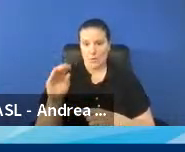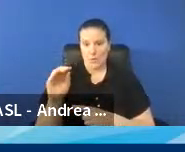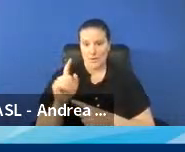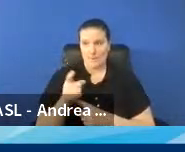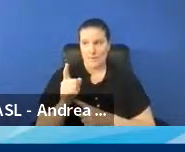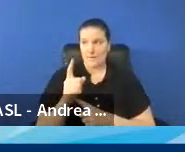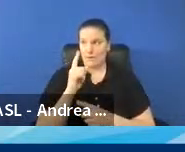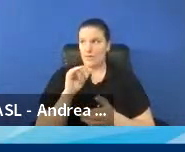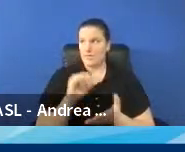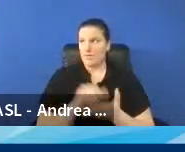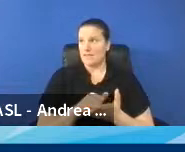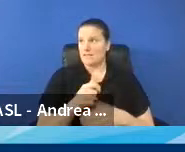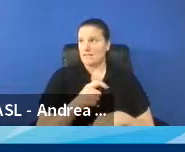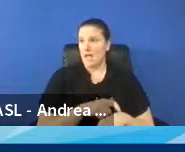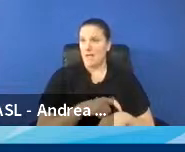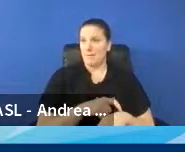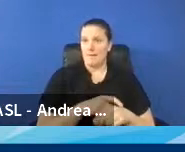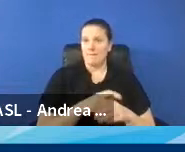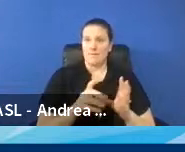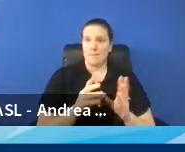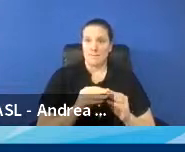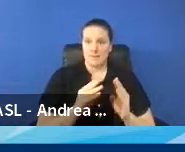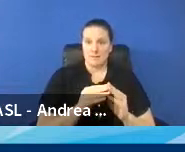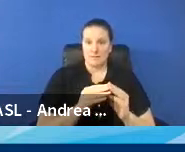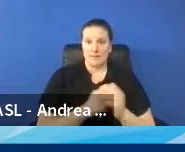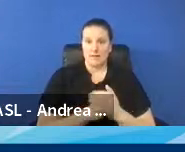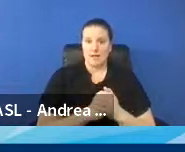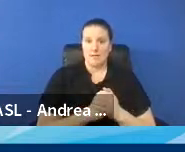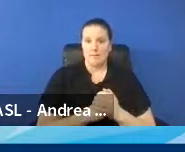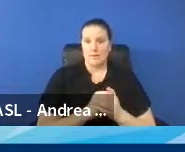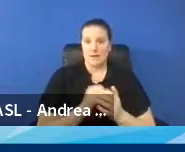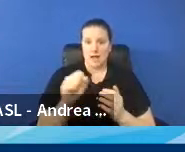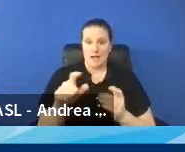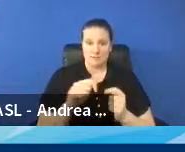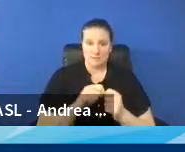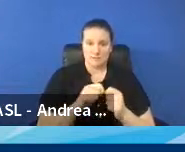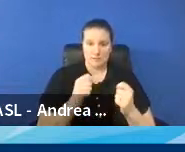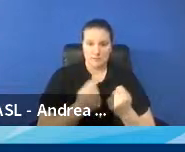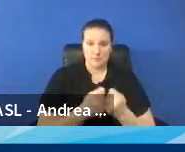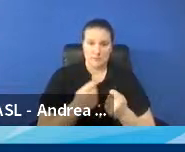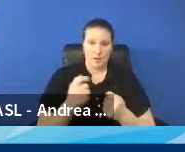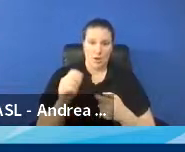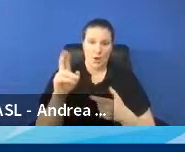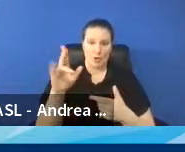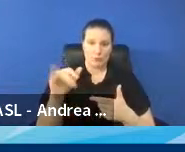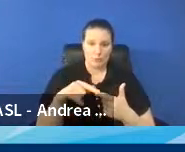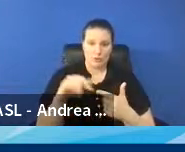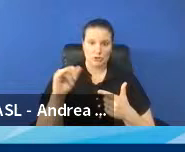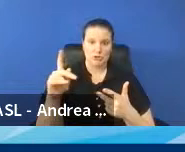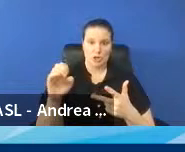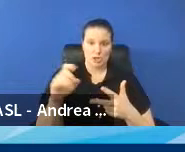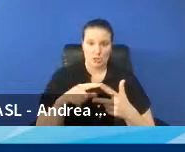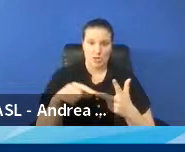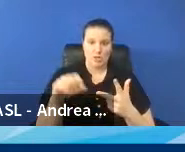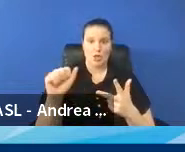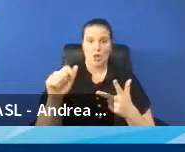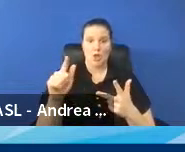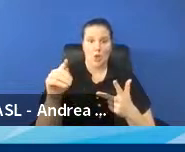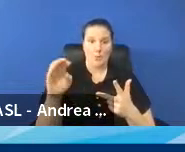for this portion of the meeting. I'm going to ask that the team, Audrey Bomar, Jaguar, and